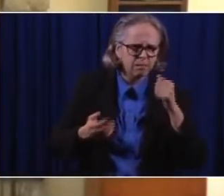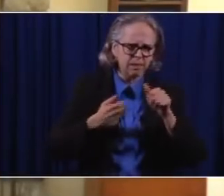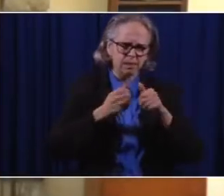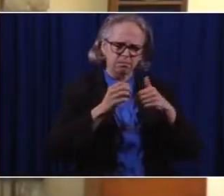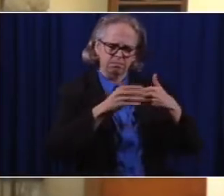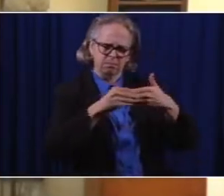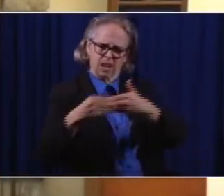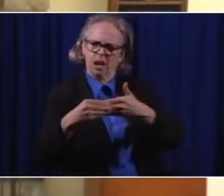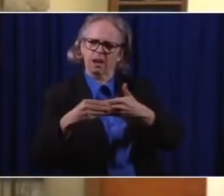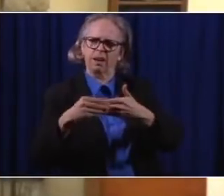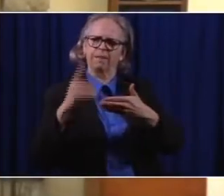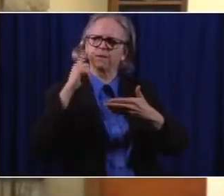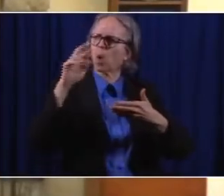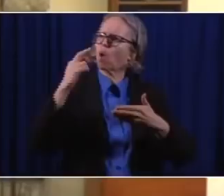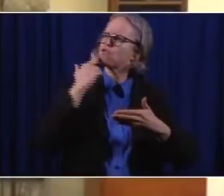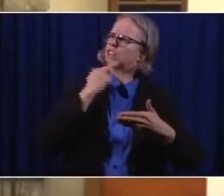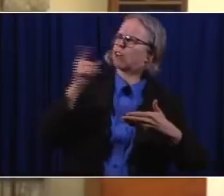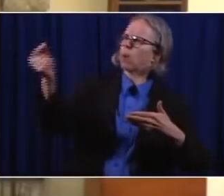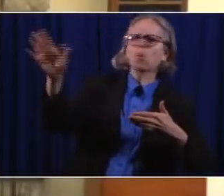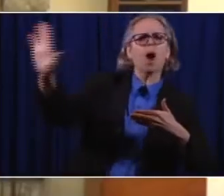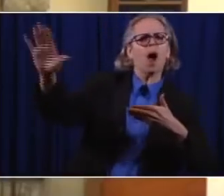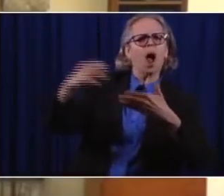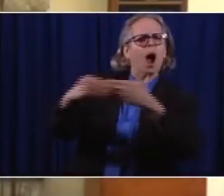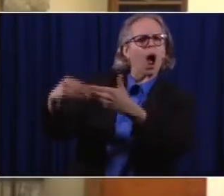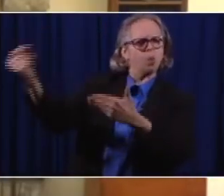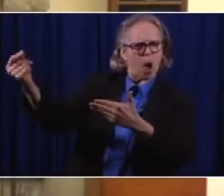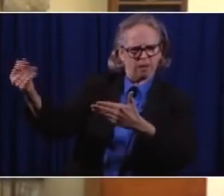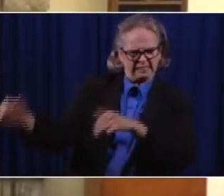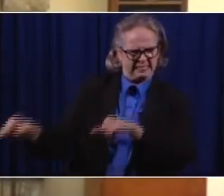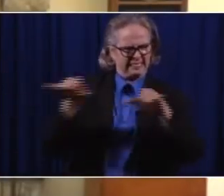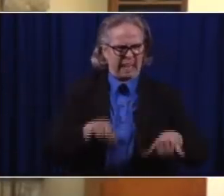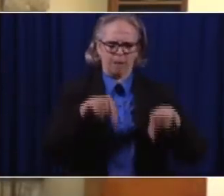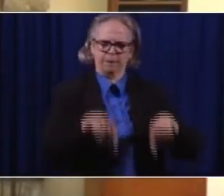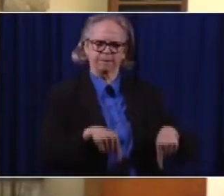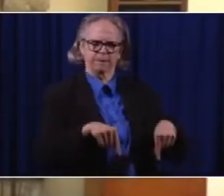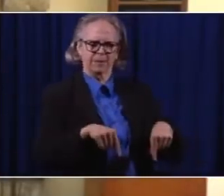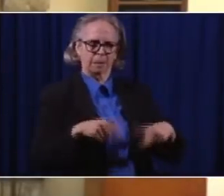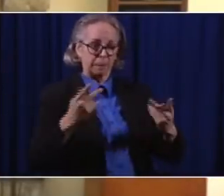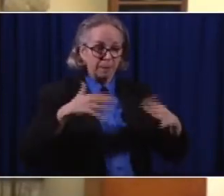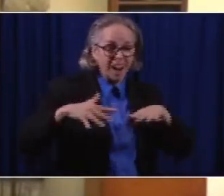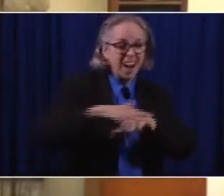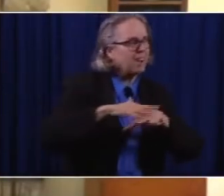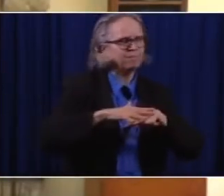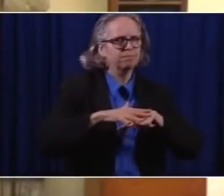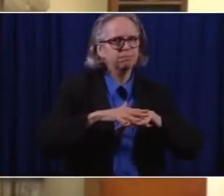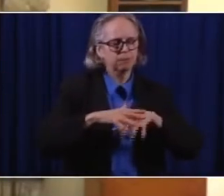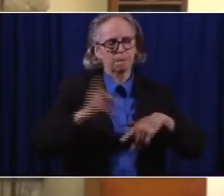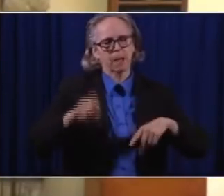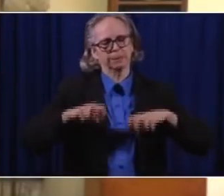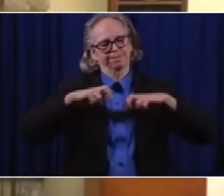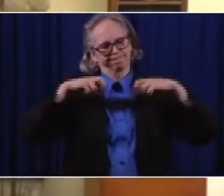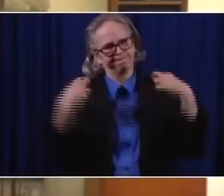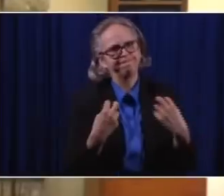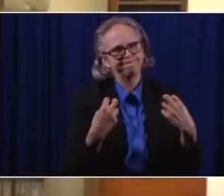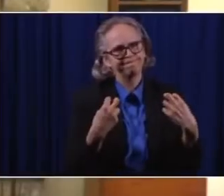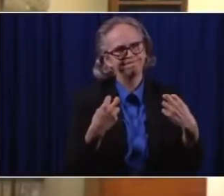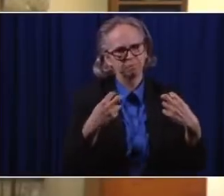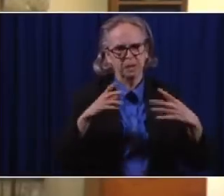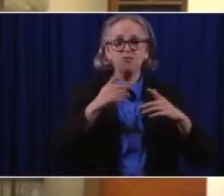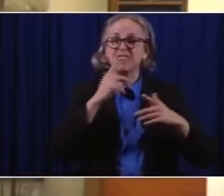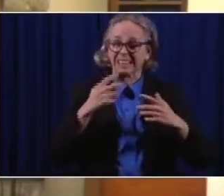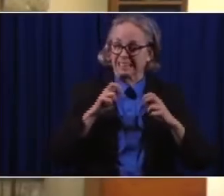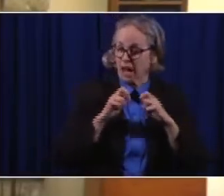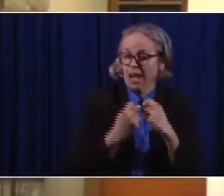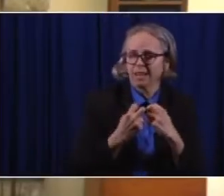to restaurants, and as people remain seated. People not congregate really very close together. Just